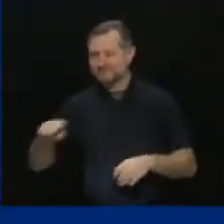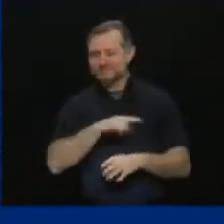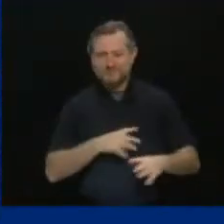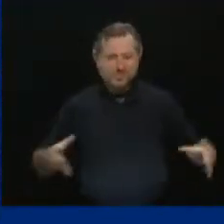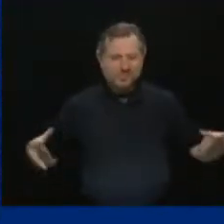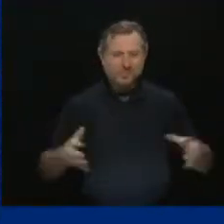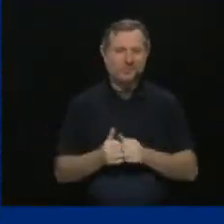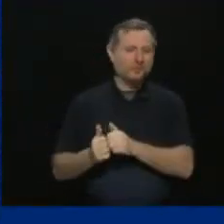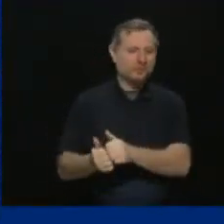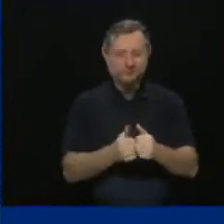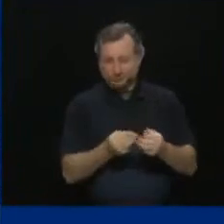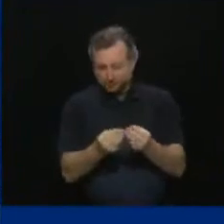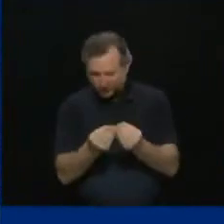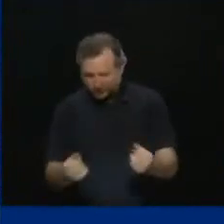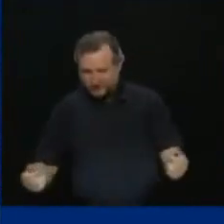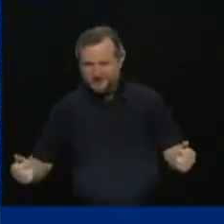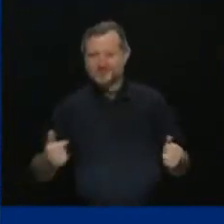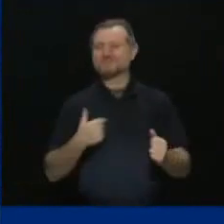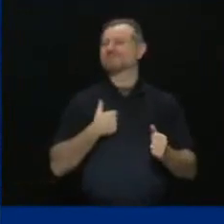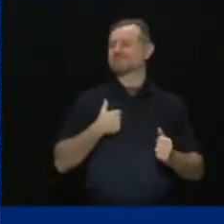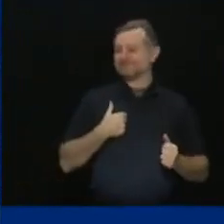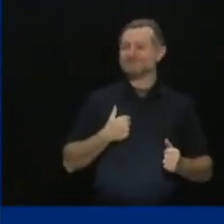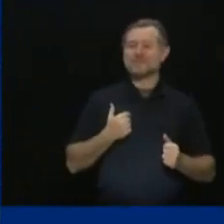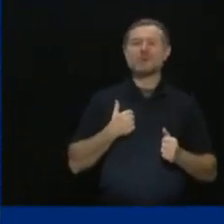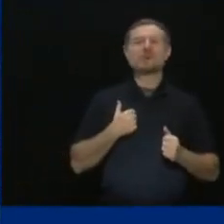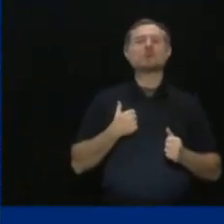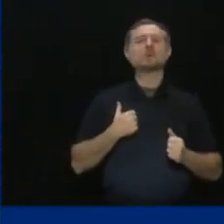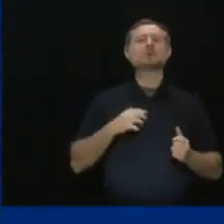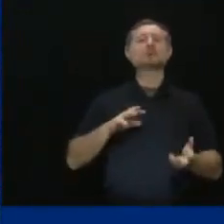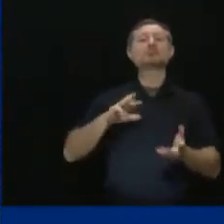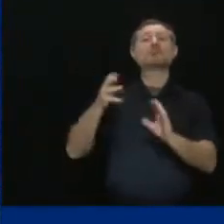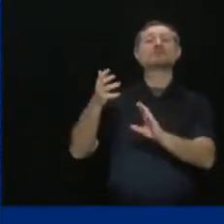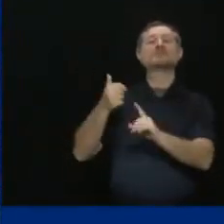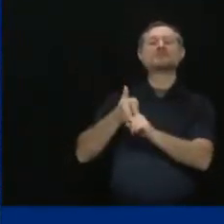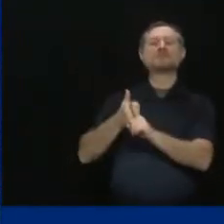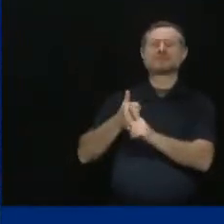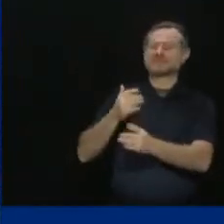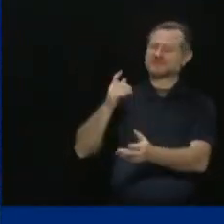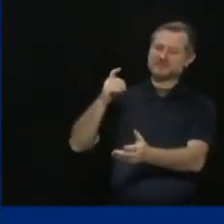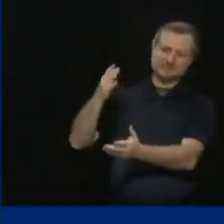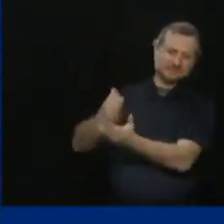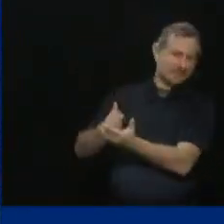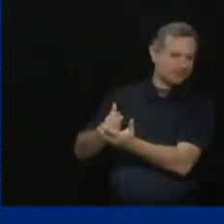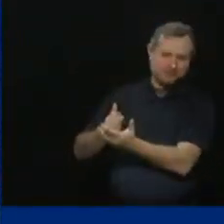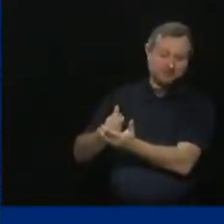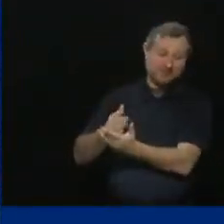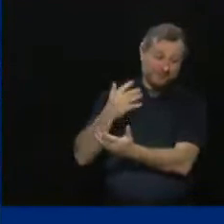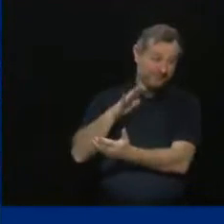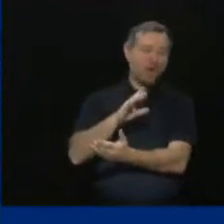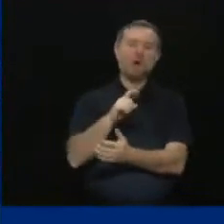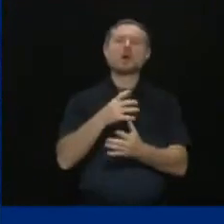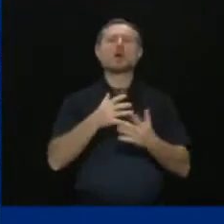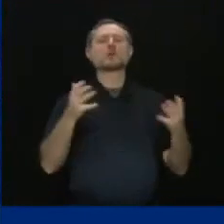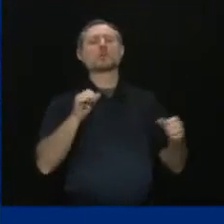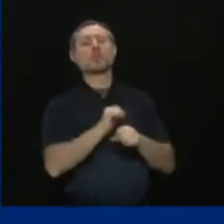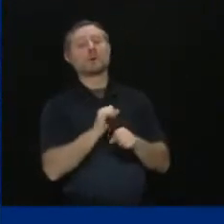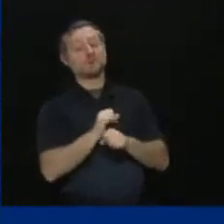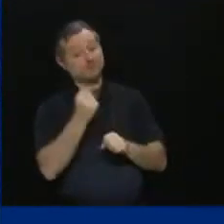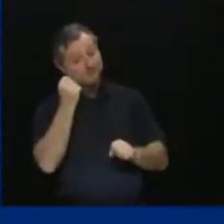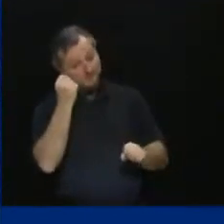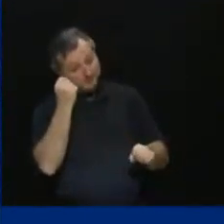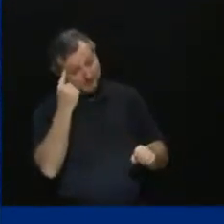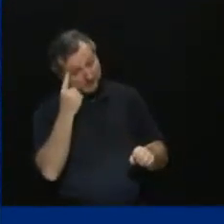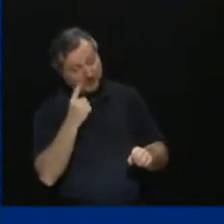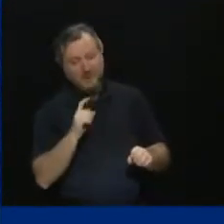to ending this crisis. And we may still have a way to go, but today we are taking great, great strides in the right